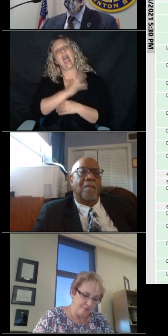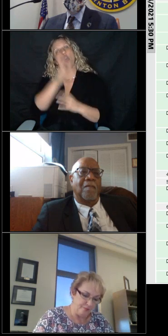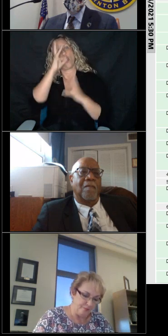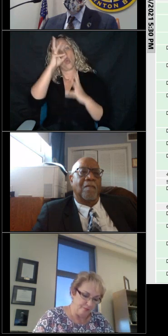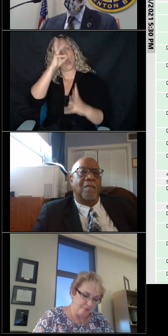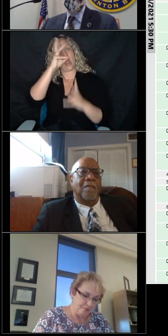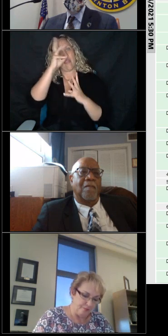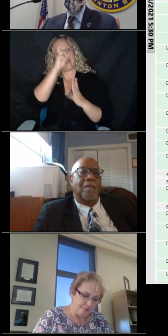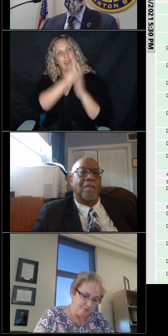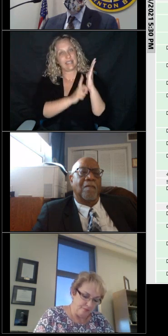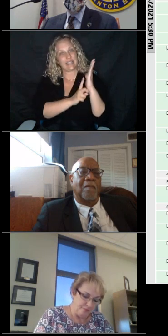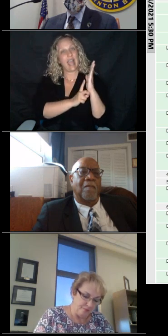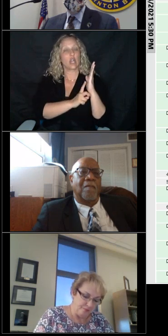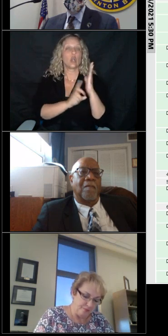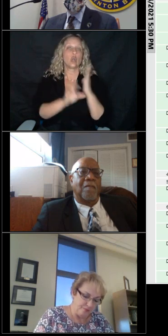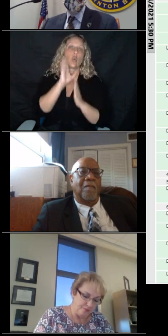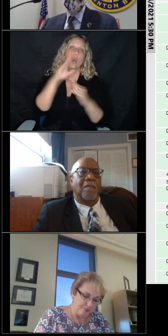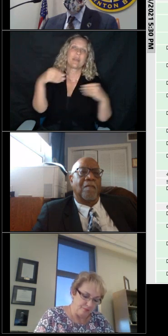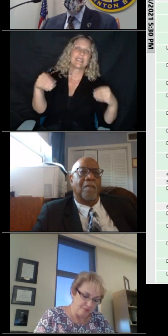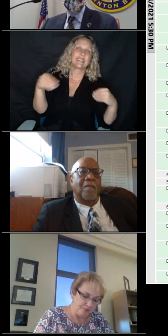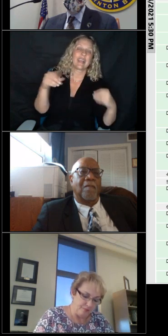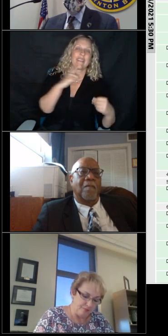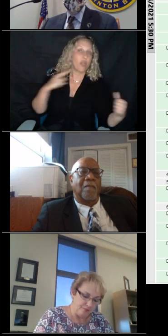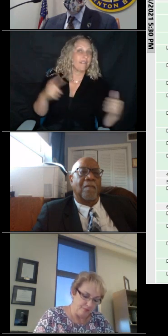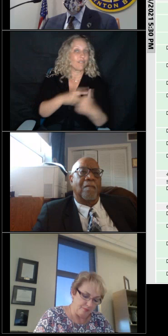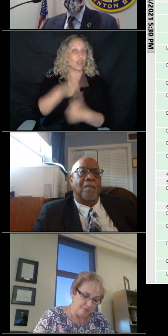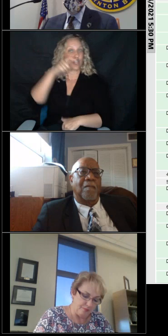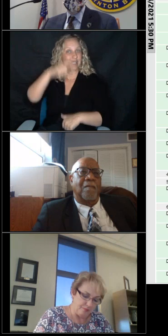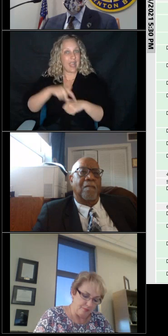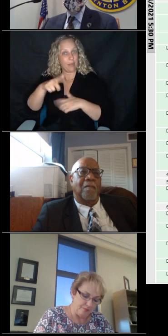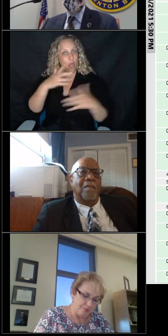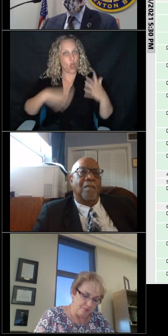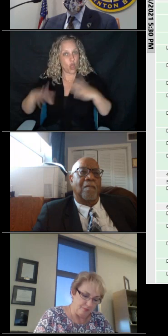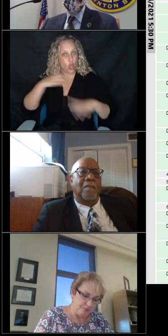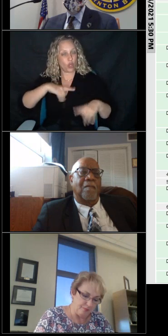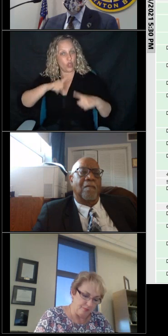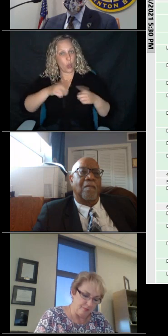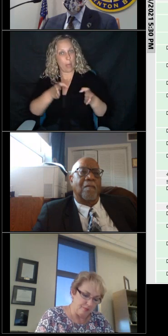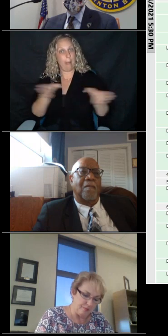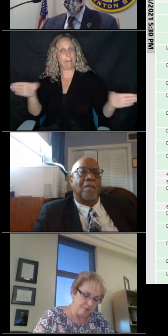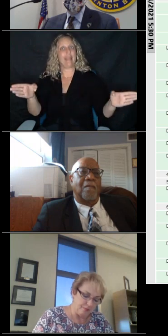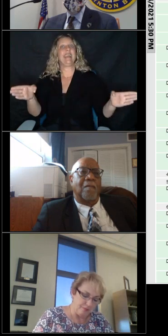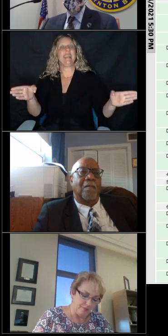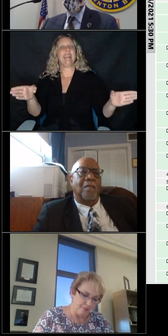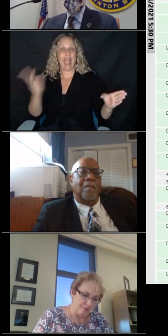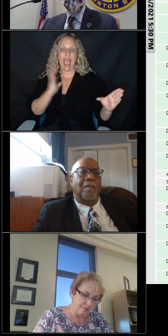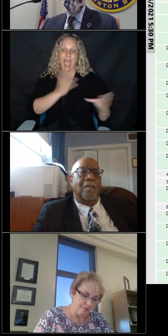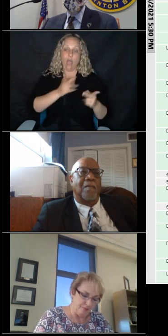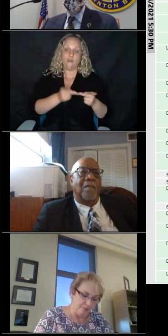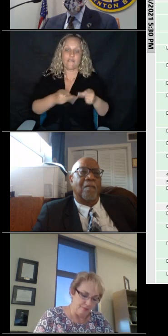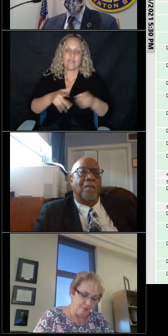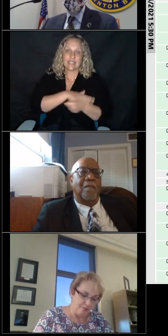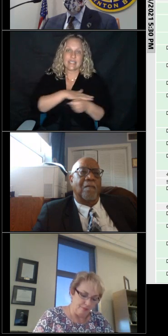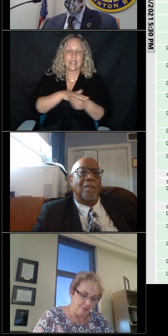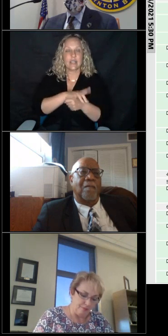and designers will be selling for the first time their clothing to the public at our facility located